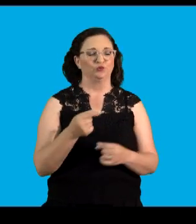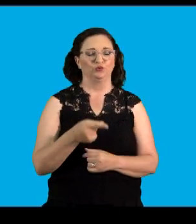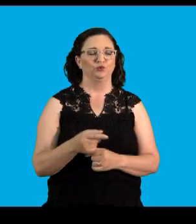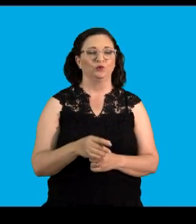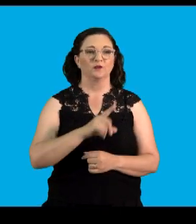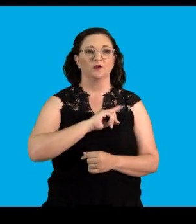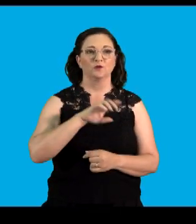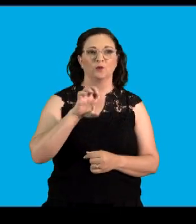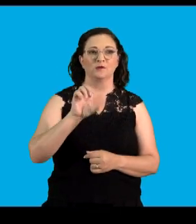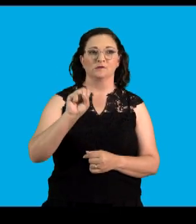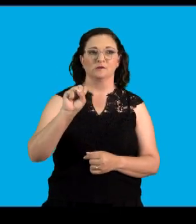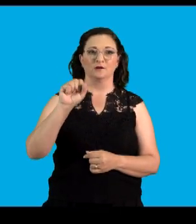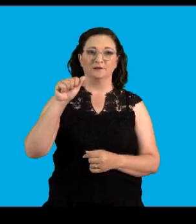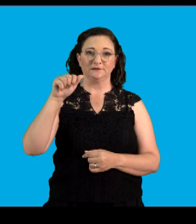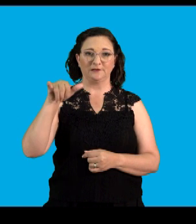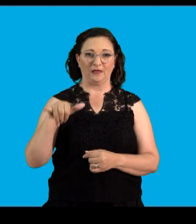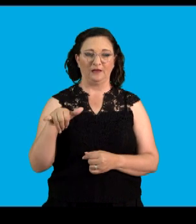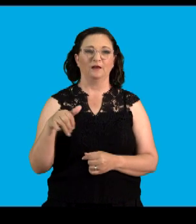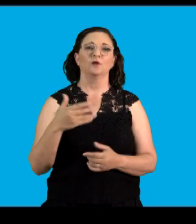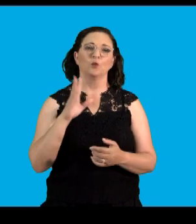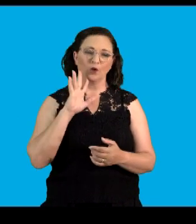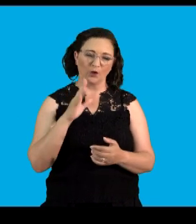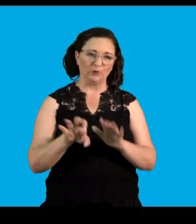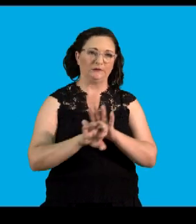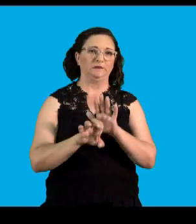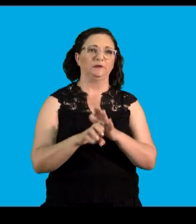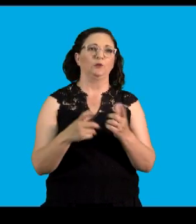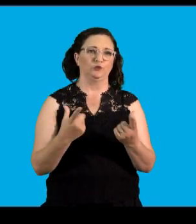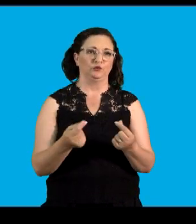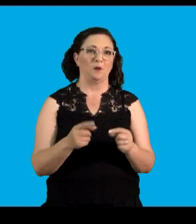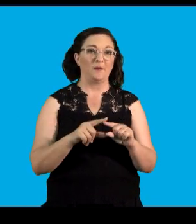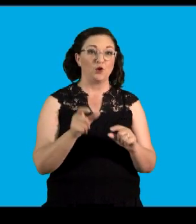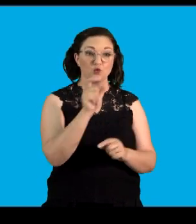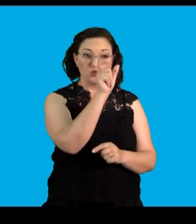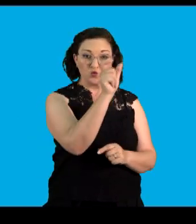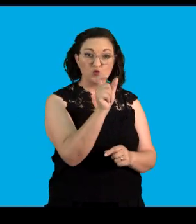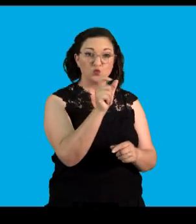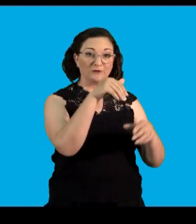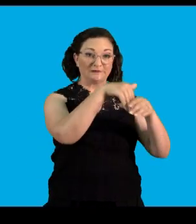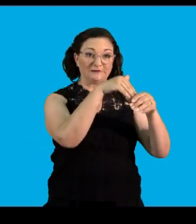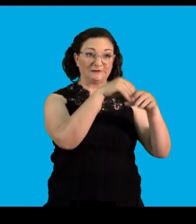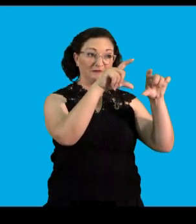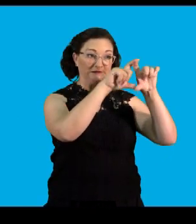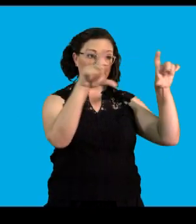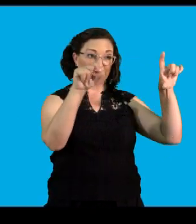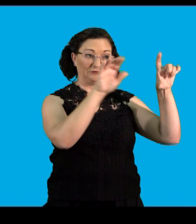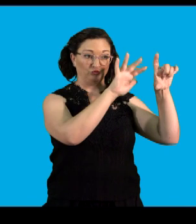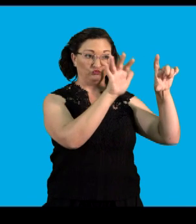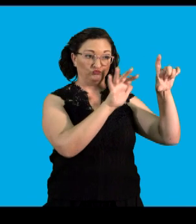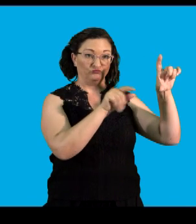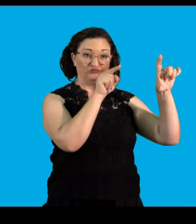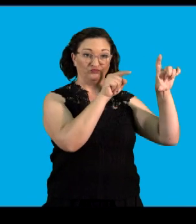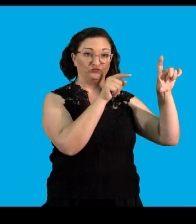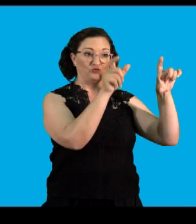your essay, we're going to do an example of an essay. So you do not repeat words that are in the preamble. So just read